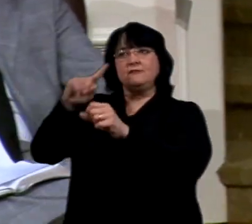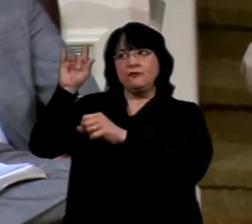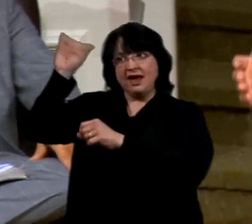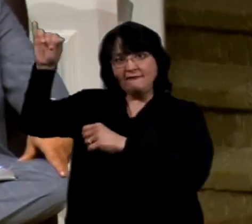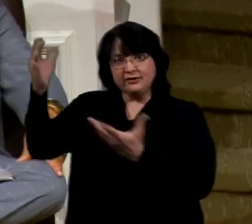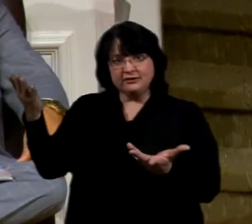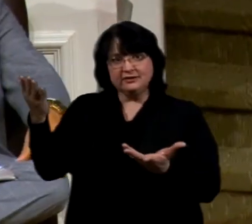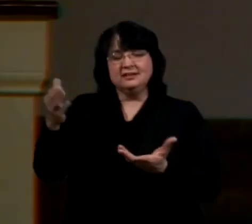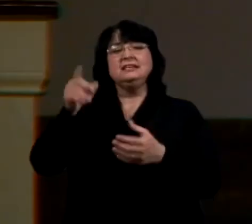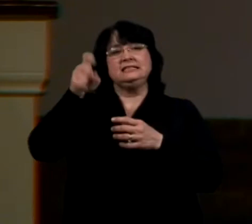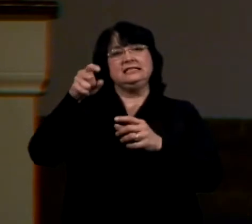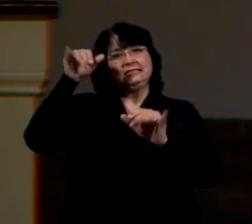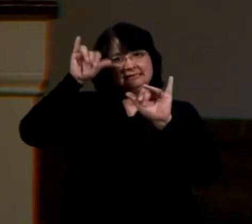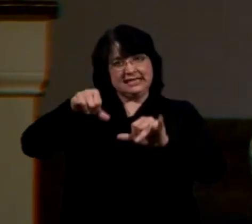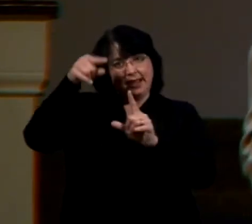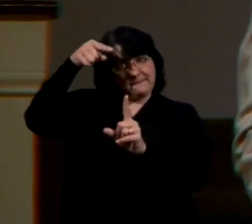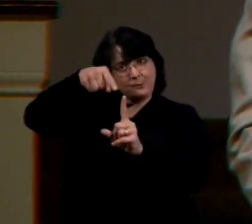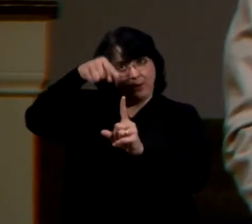Stay on track.